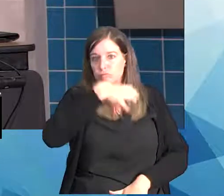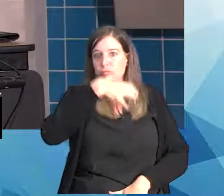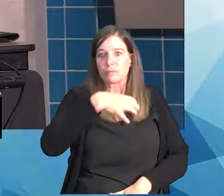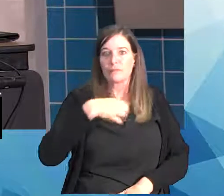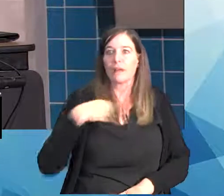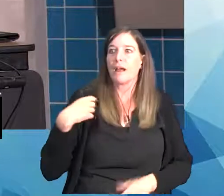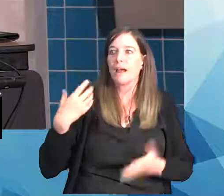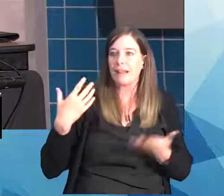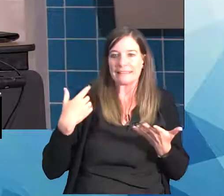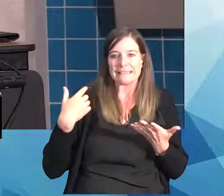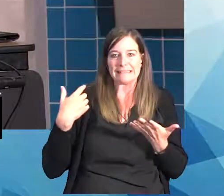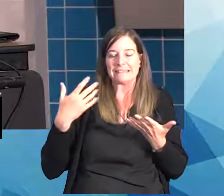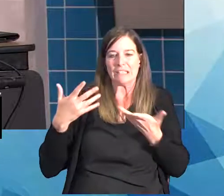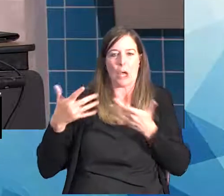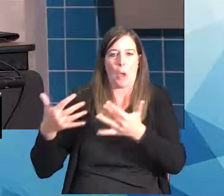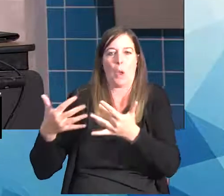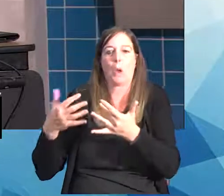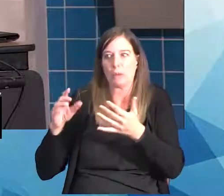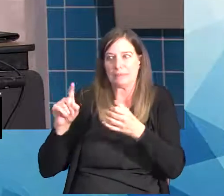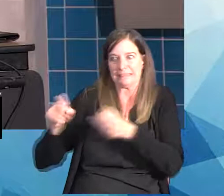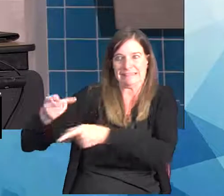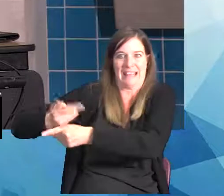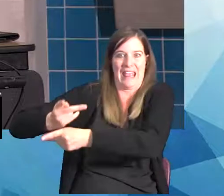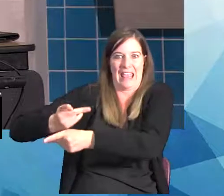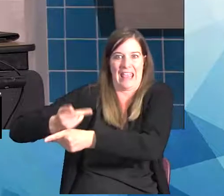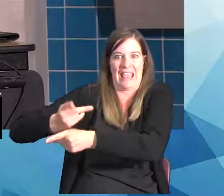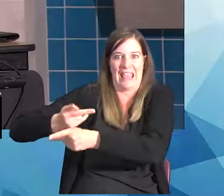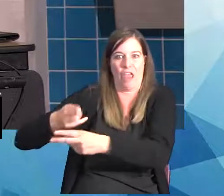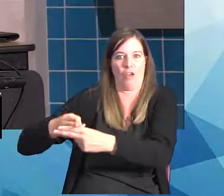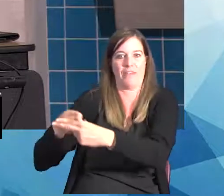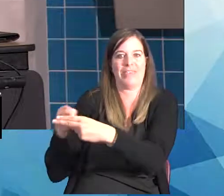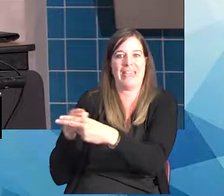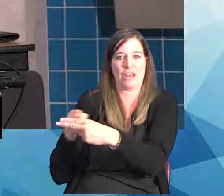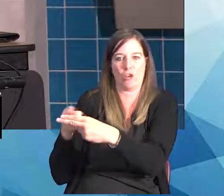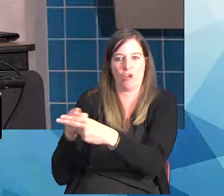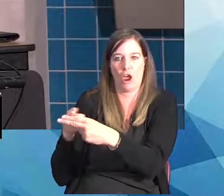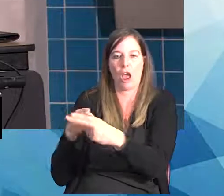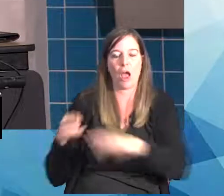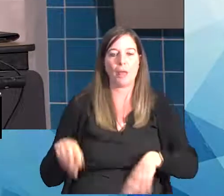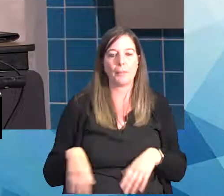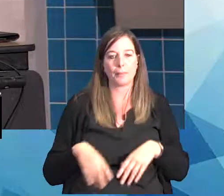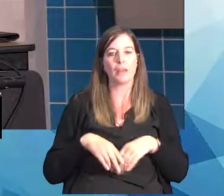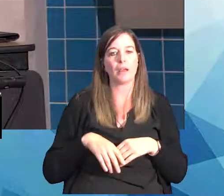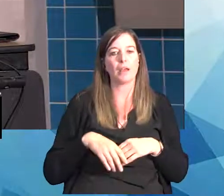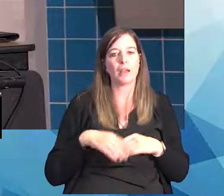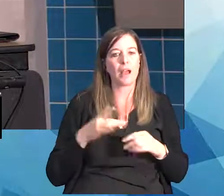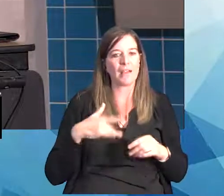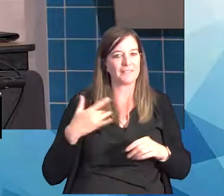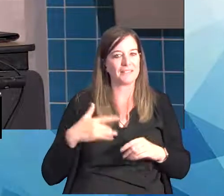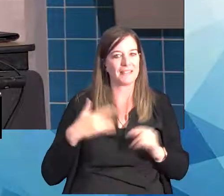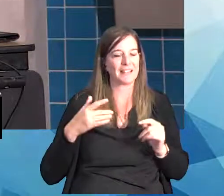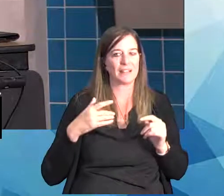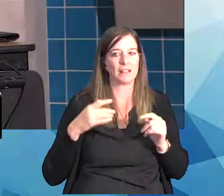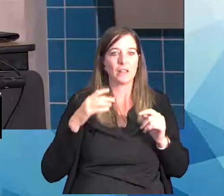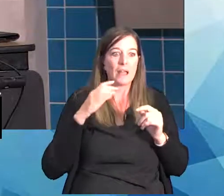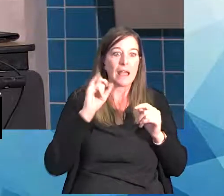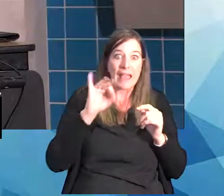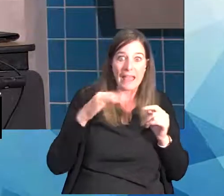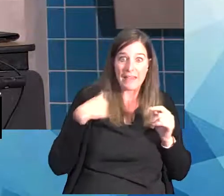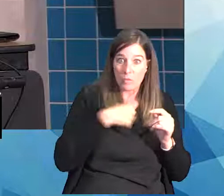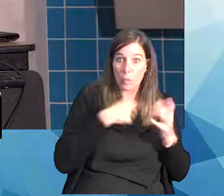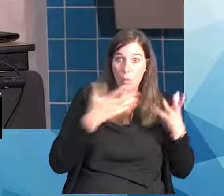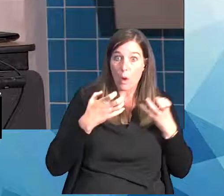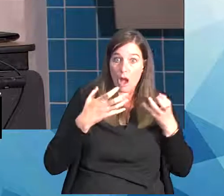internally, whether it's internal to ASDB, but internal to Arizona. I think PV's